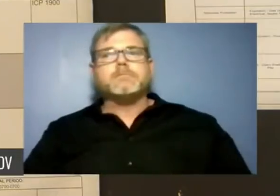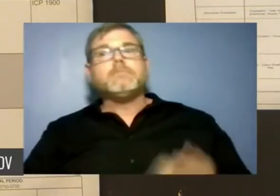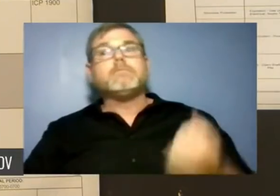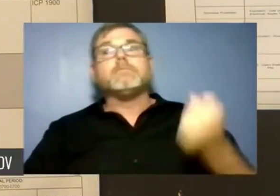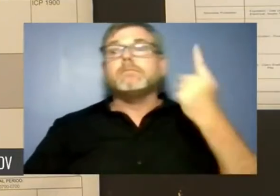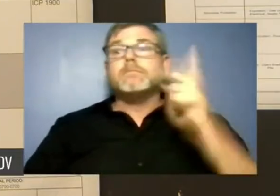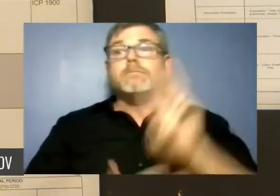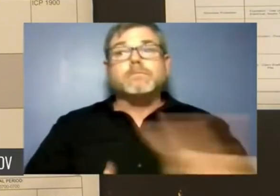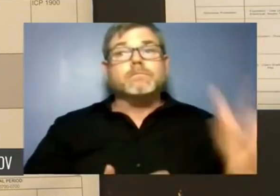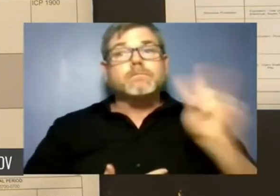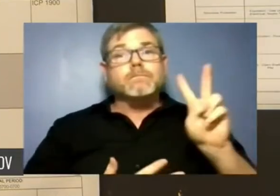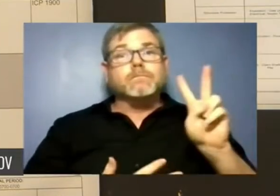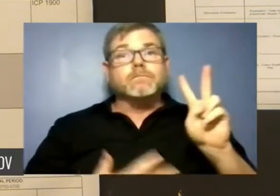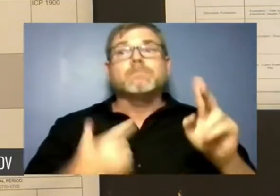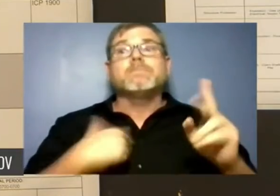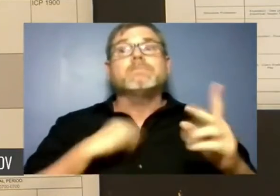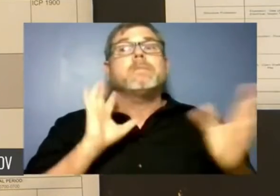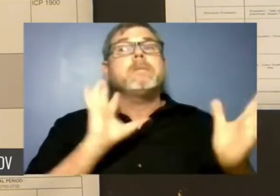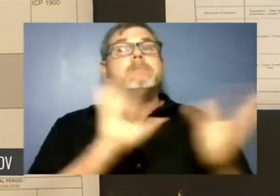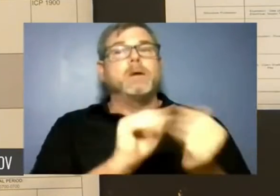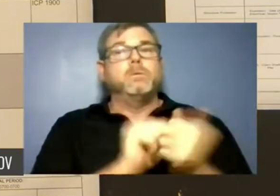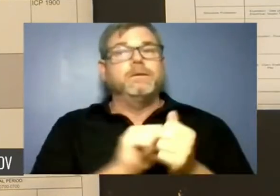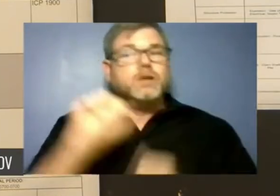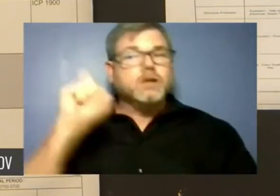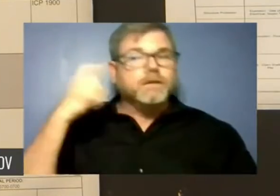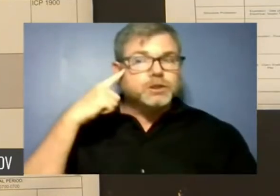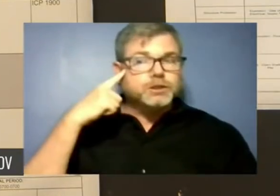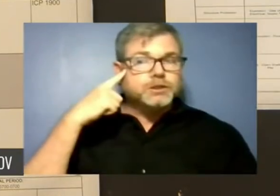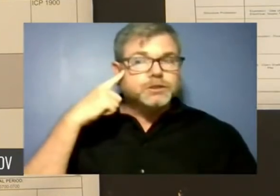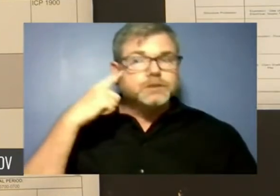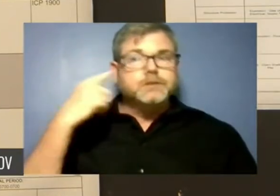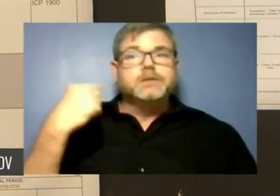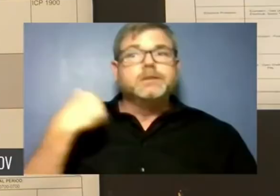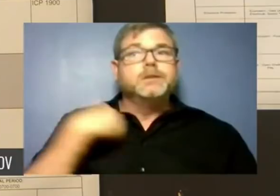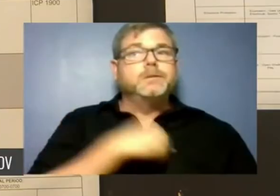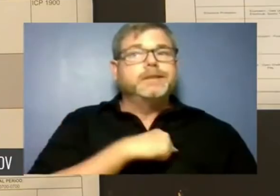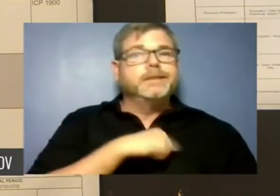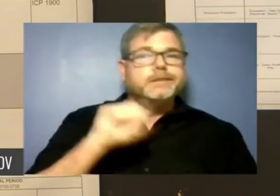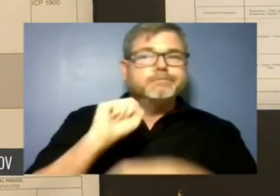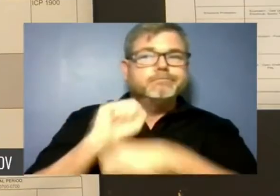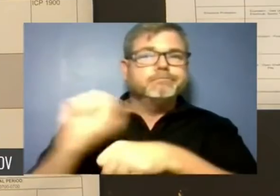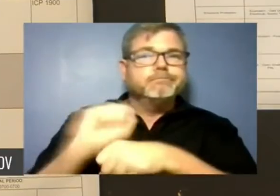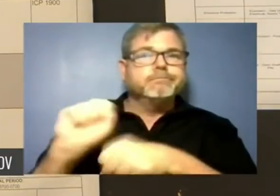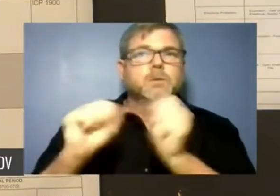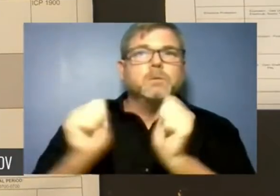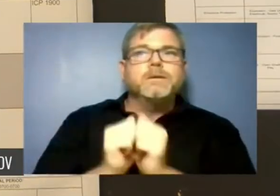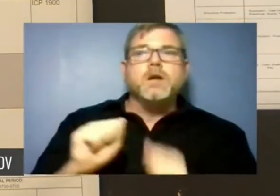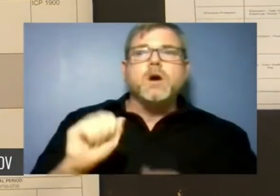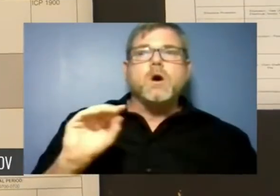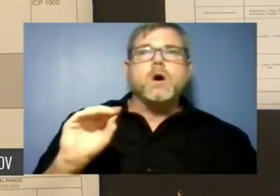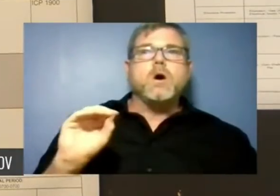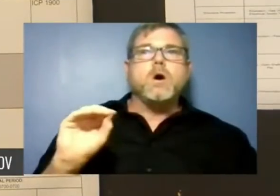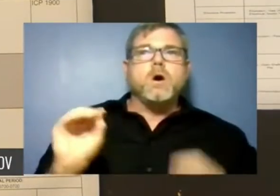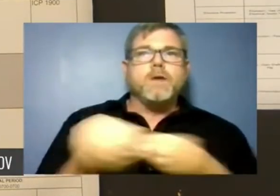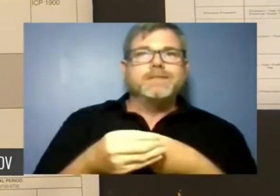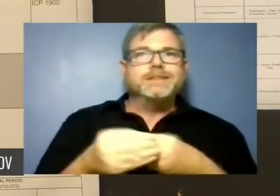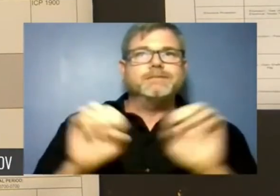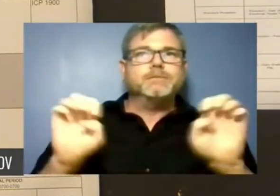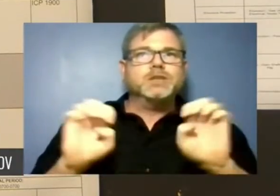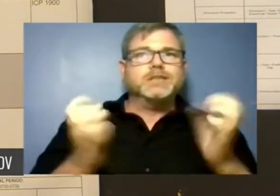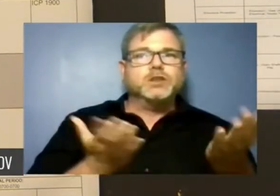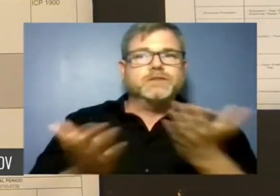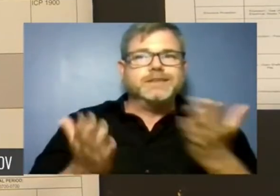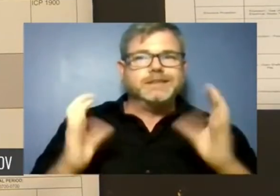OES. One of the requests that I made to OES and the governor were that they give the county a